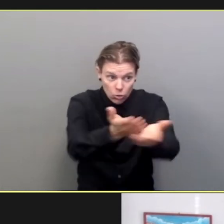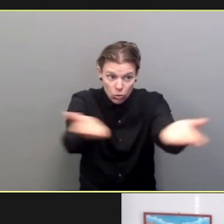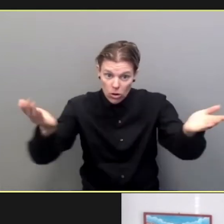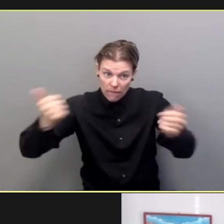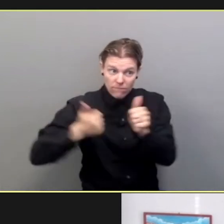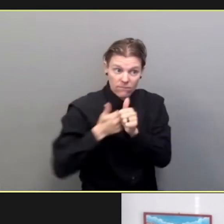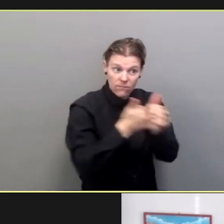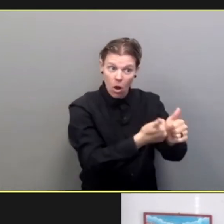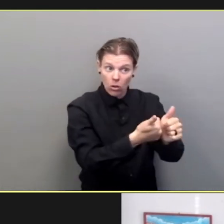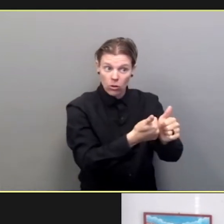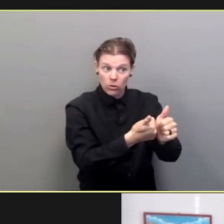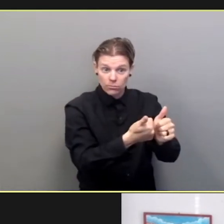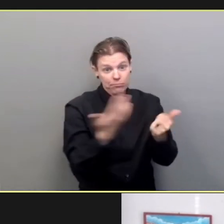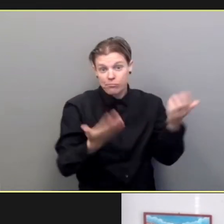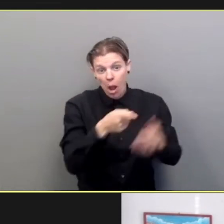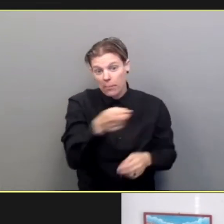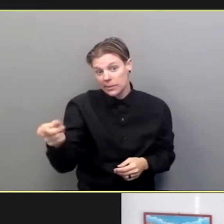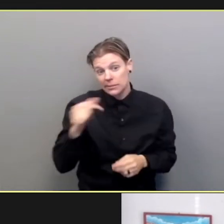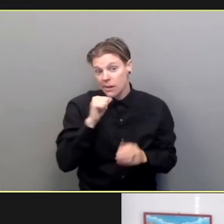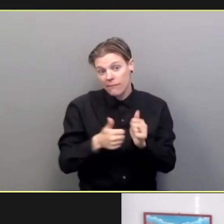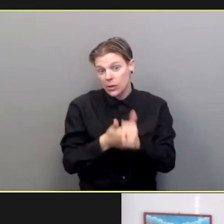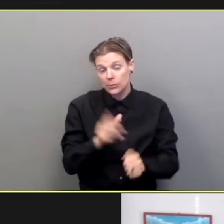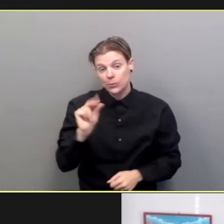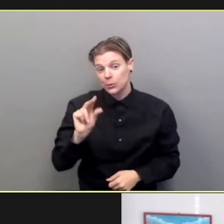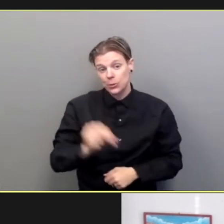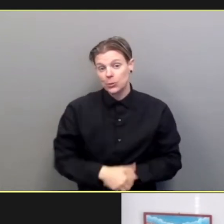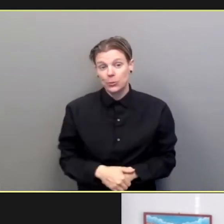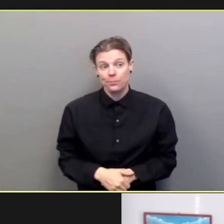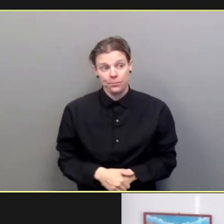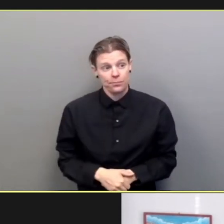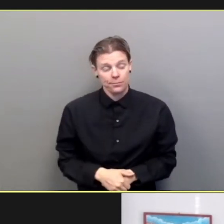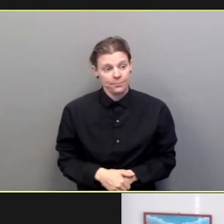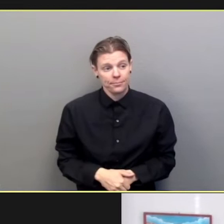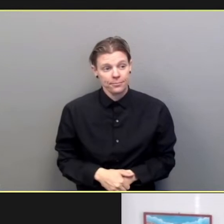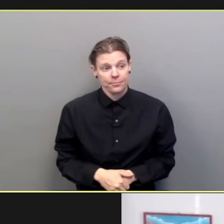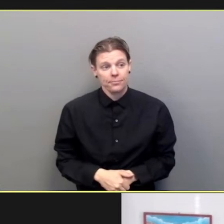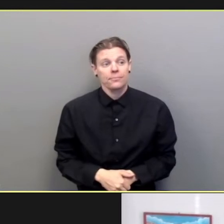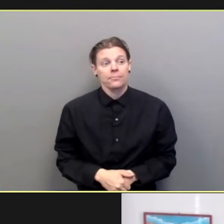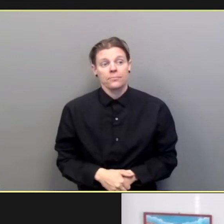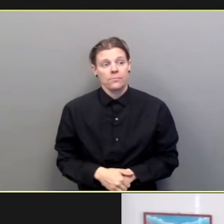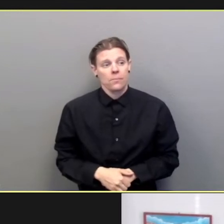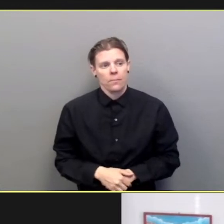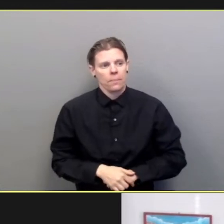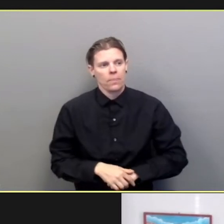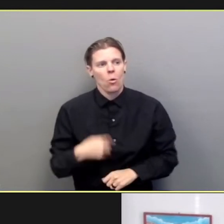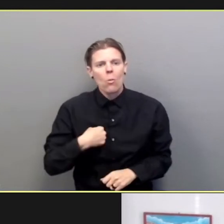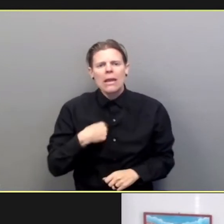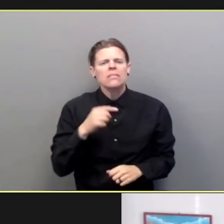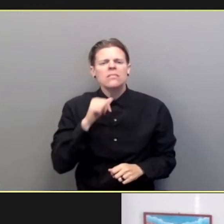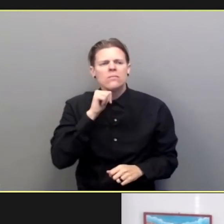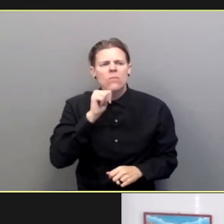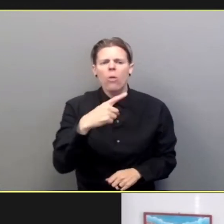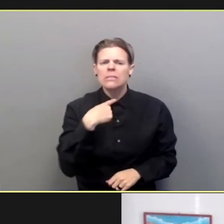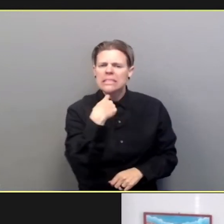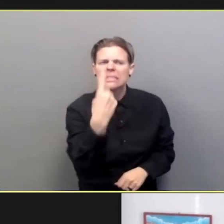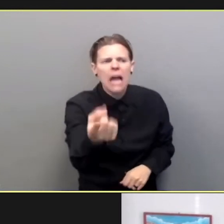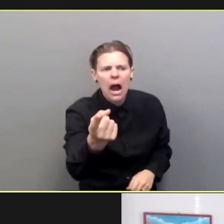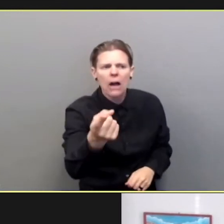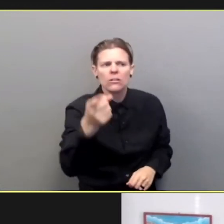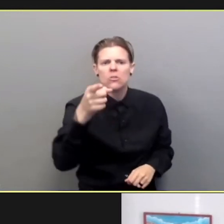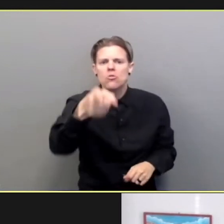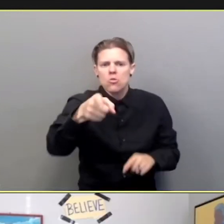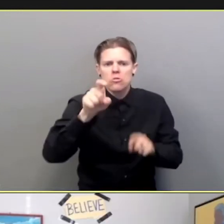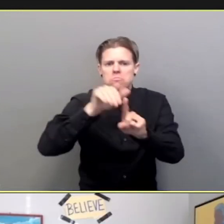don't encourage individual A to try to enforce the mask order on individual B, because that can result